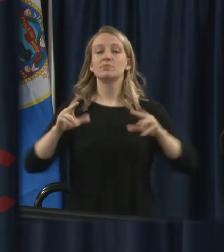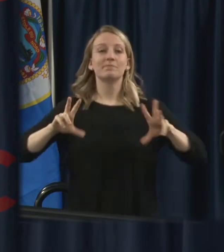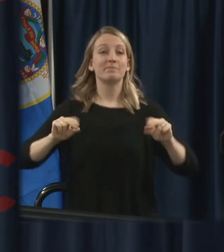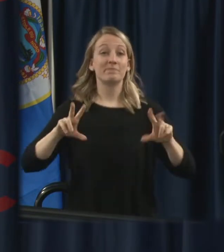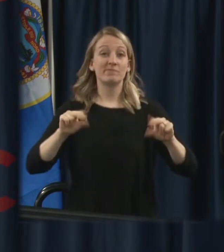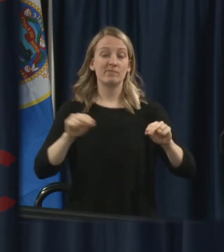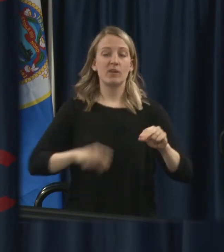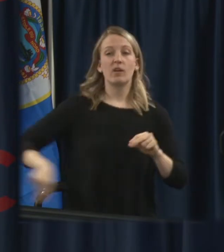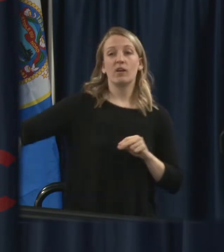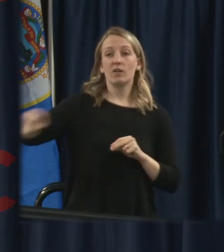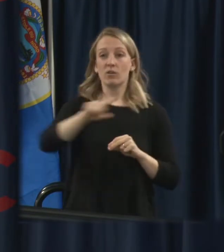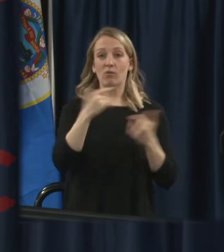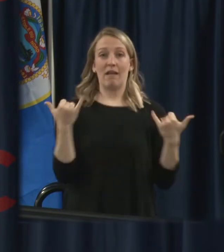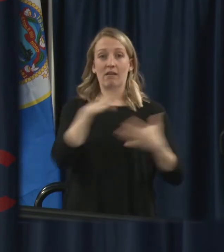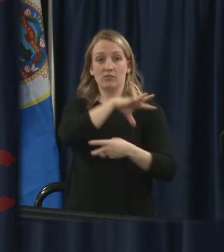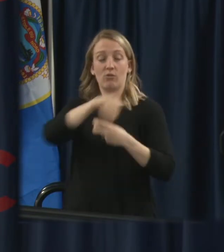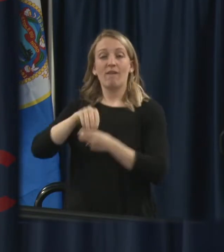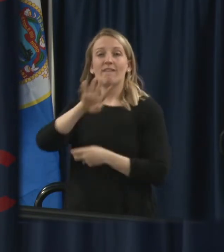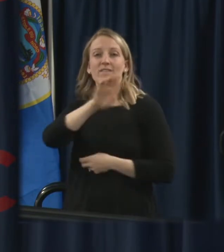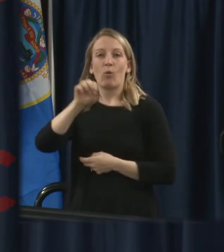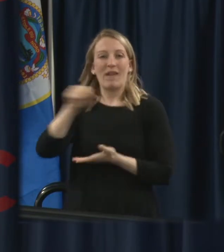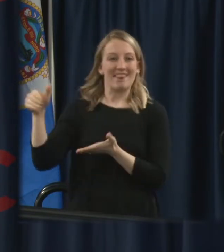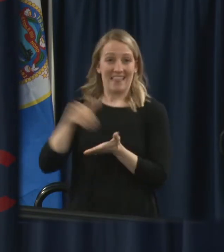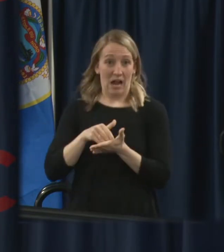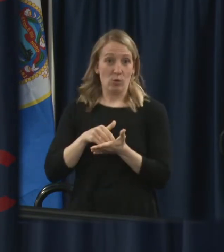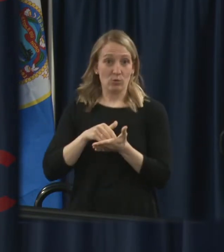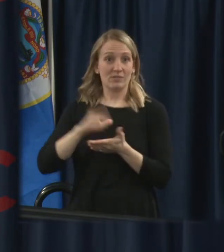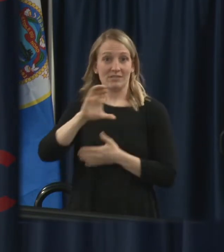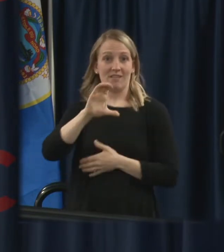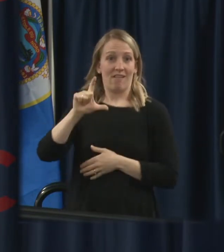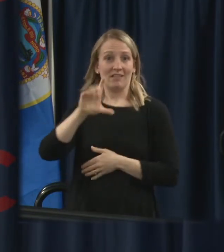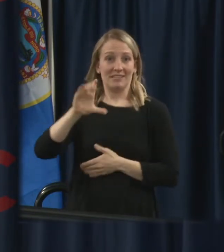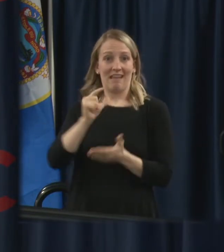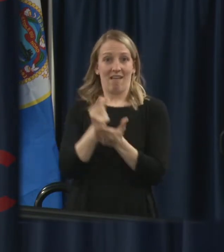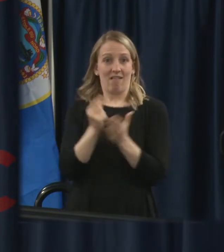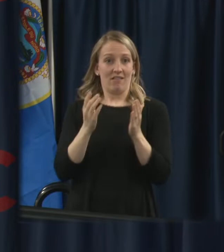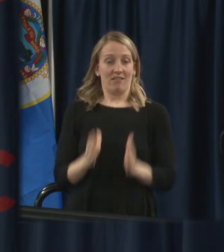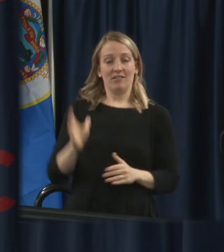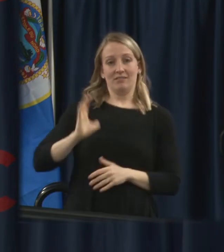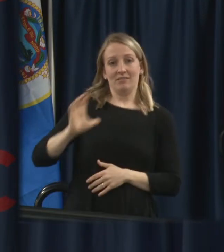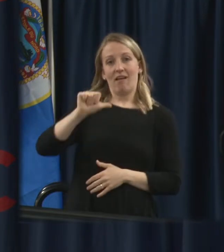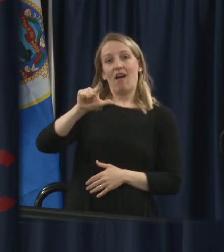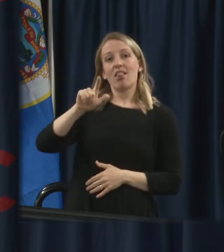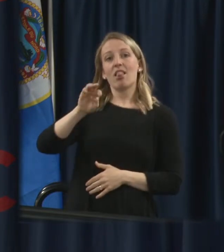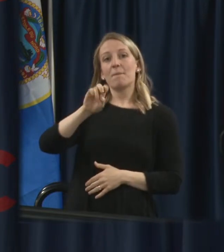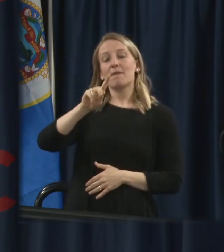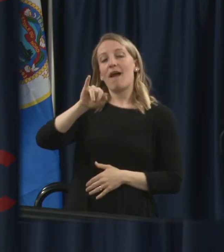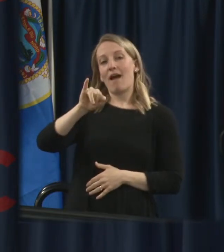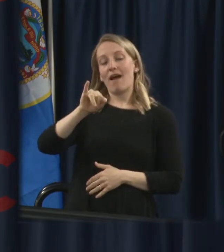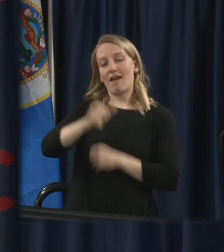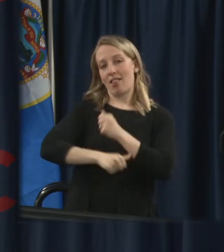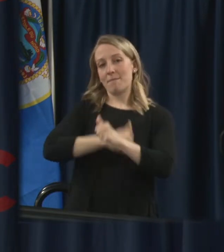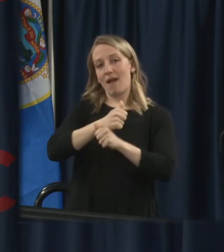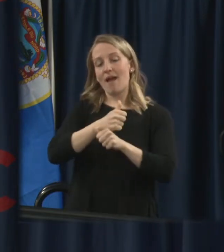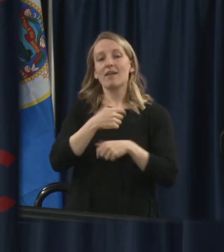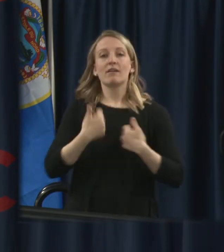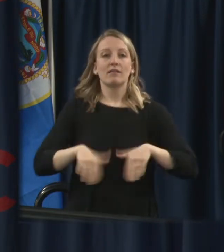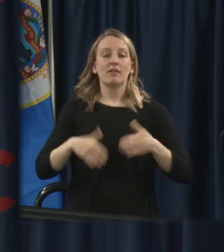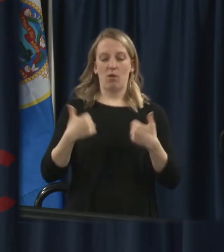over 40,000 Central Lakes College alumni. We're really proud of that group. There'll be a little card in your